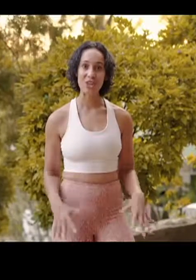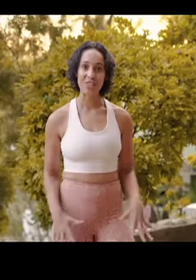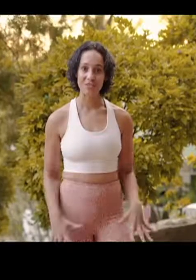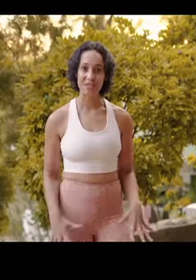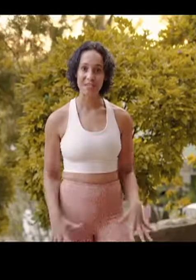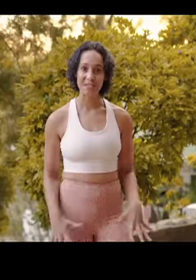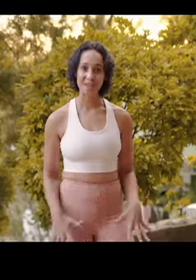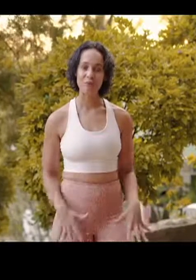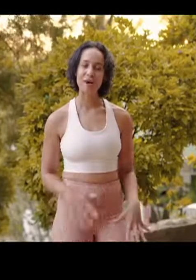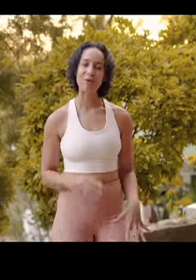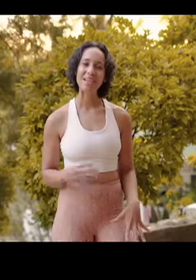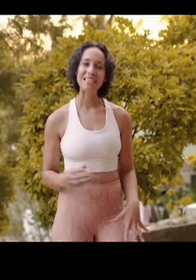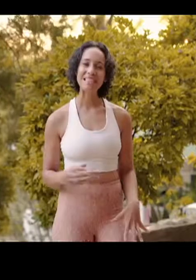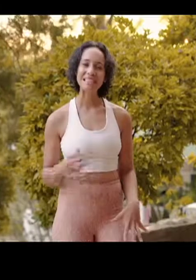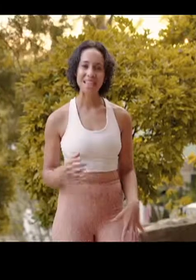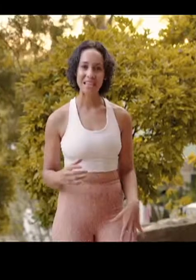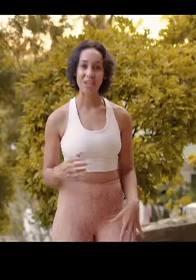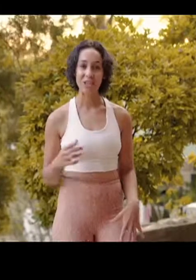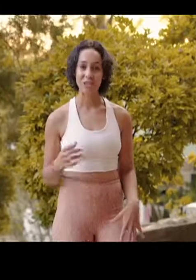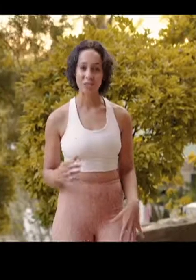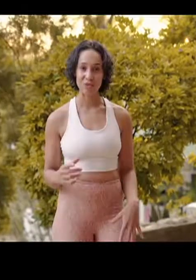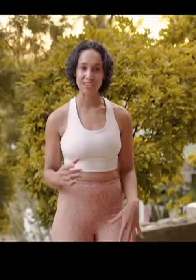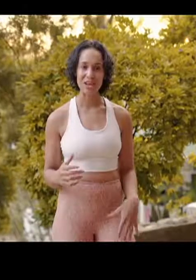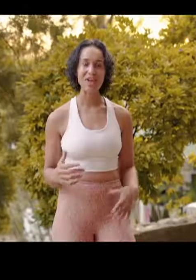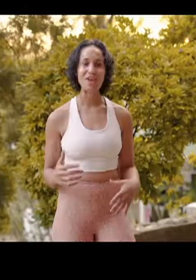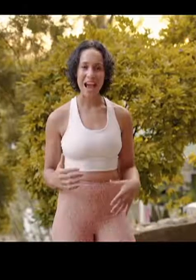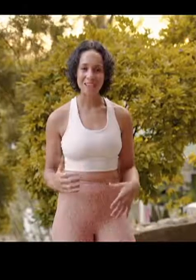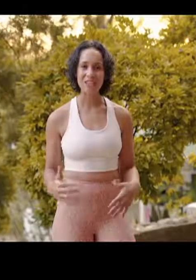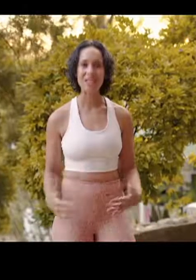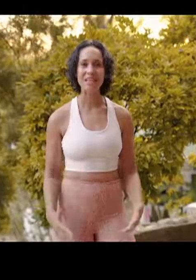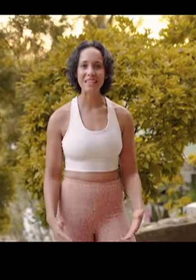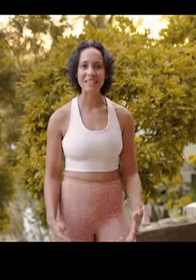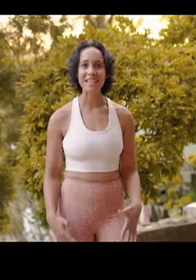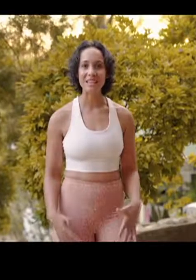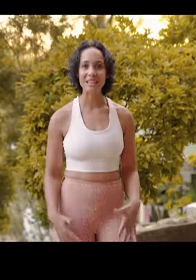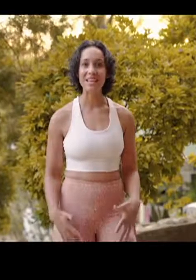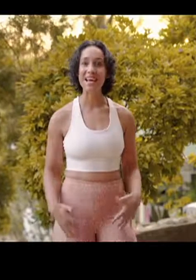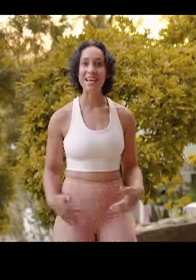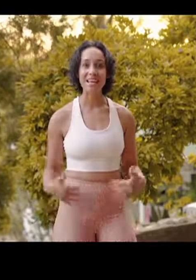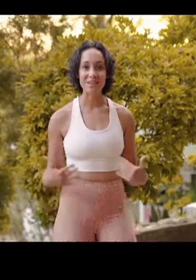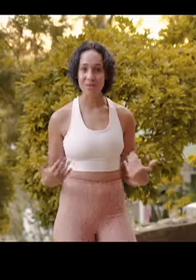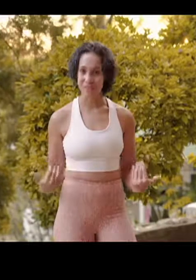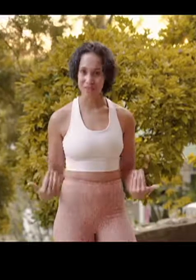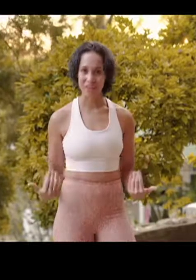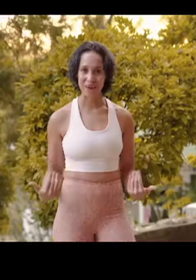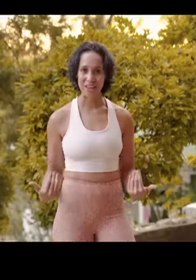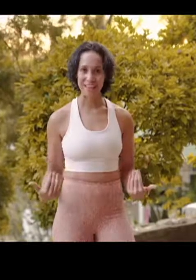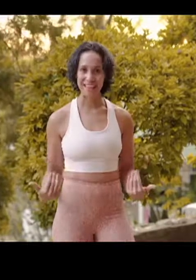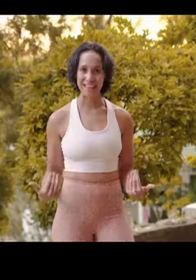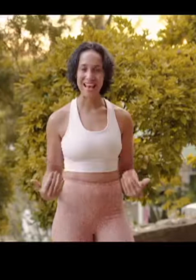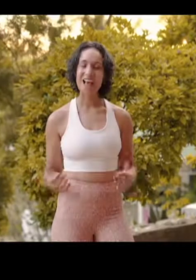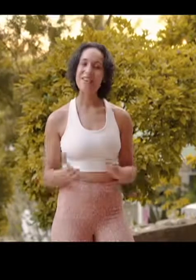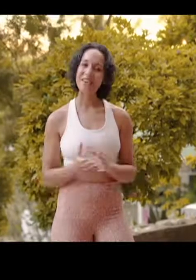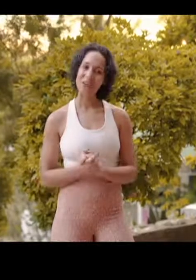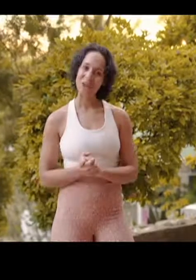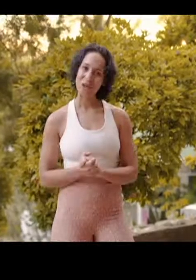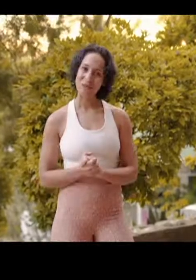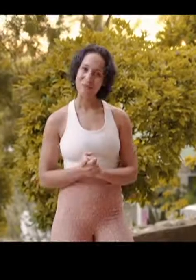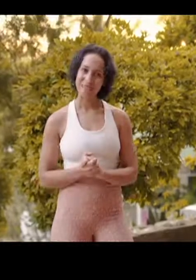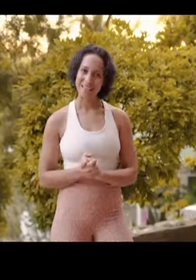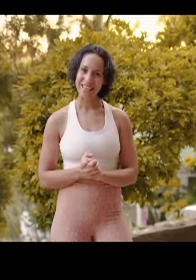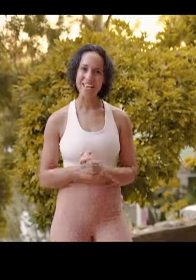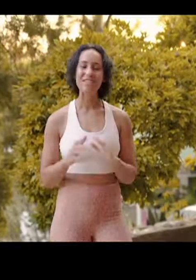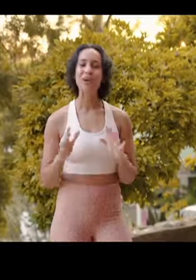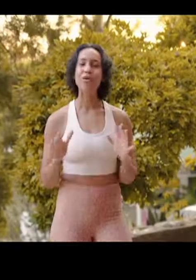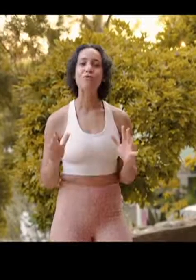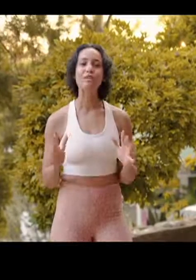which starts in the feet. So by releasing tension in your feet, you're actually releasing tension in the rest of the body. Thank you for